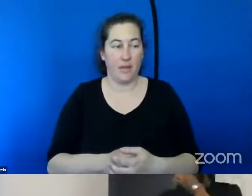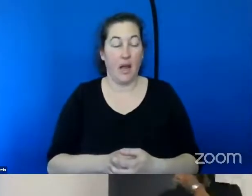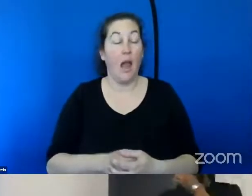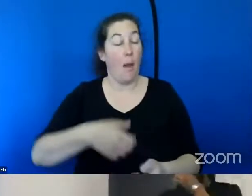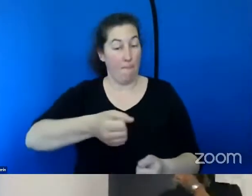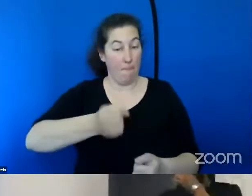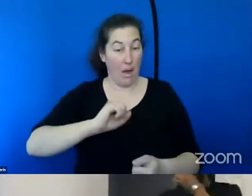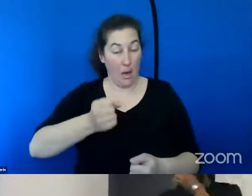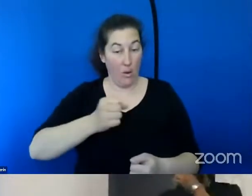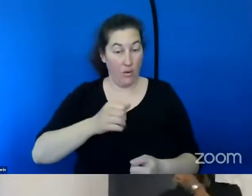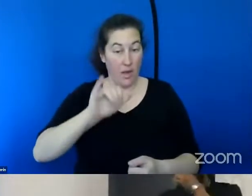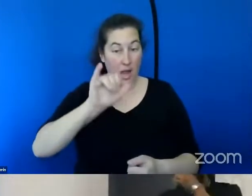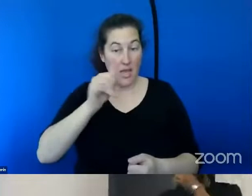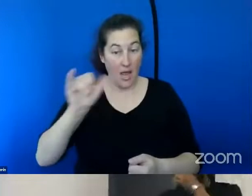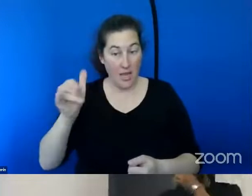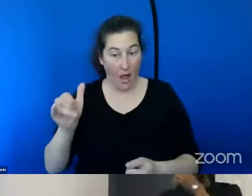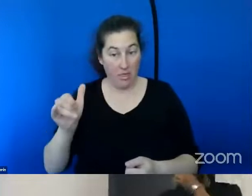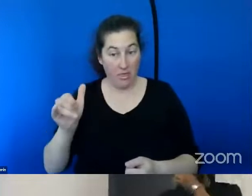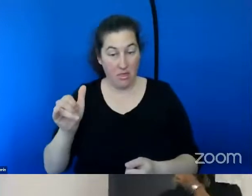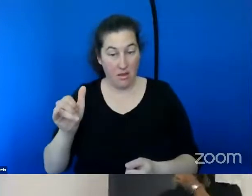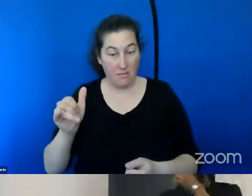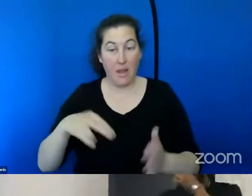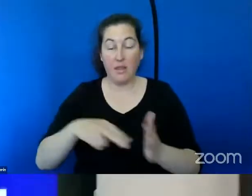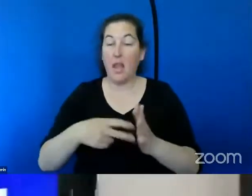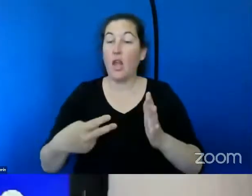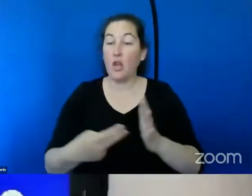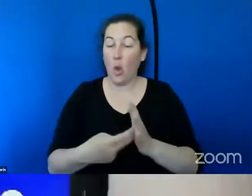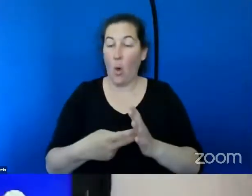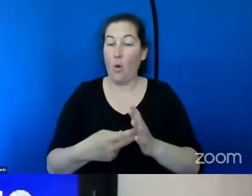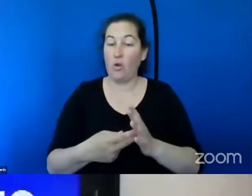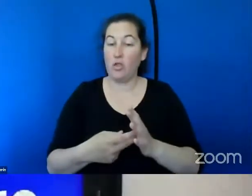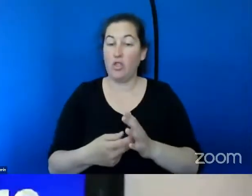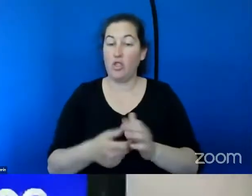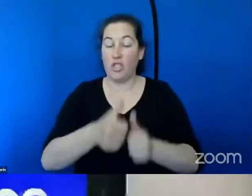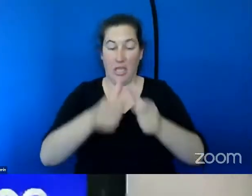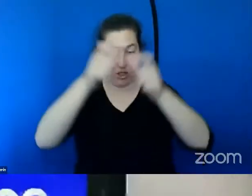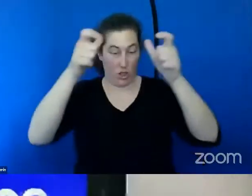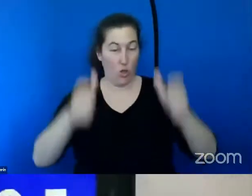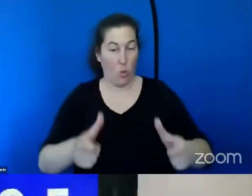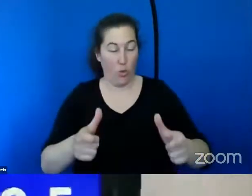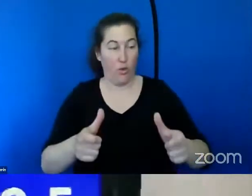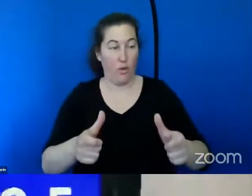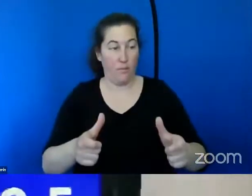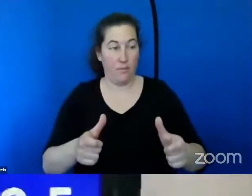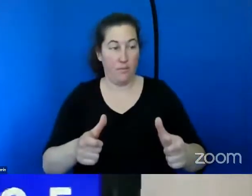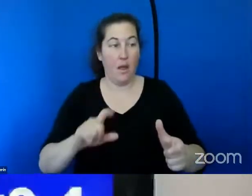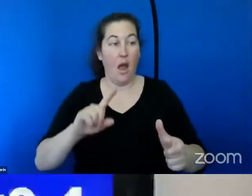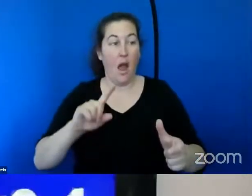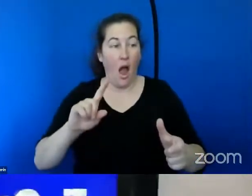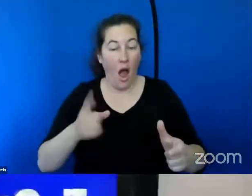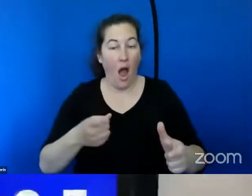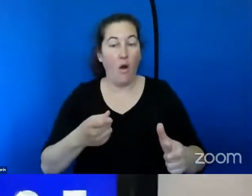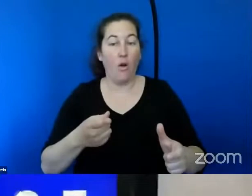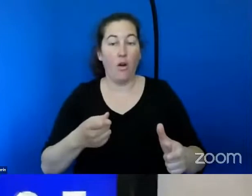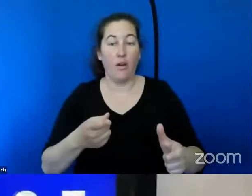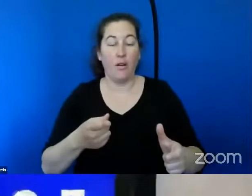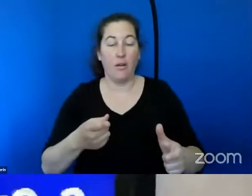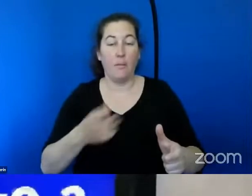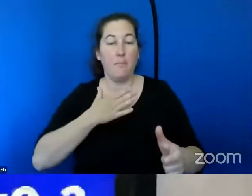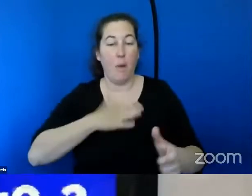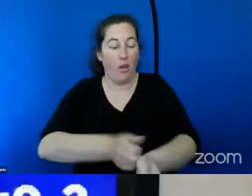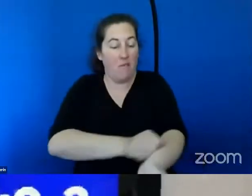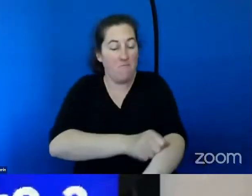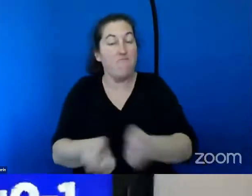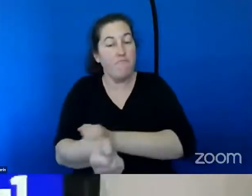ambitious in his first ever CYBATHLON challenge. 10 seconds on the clock and counting to see Carla